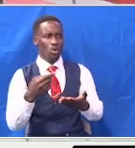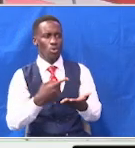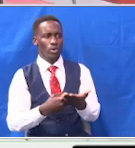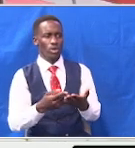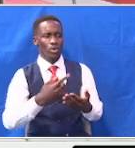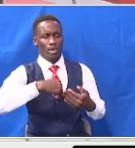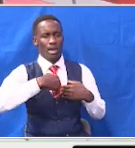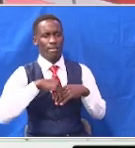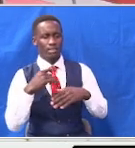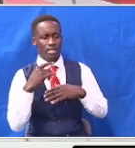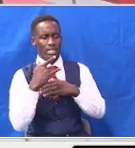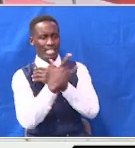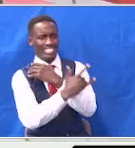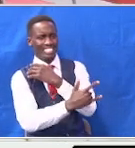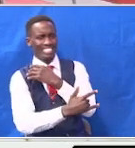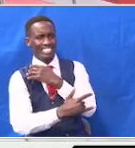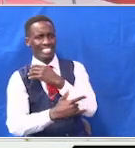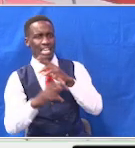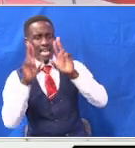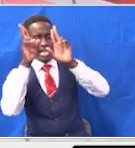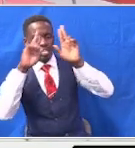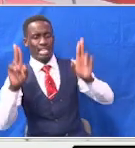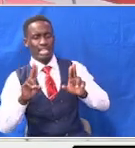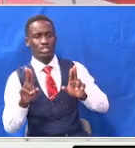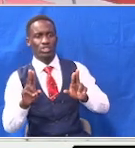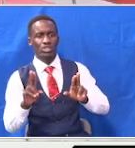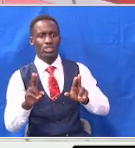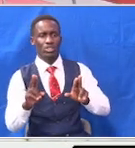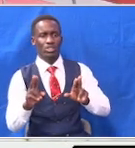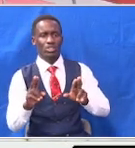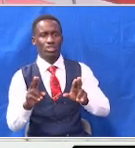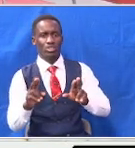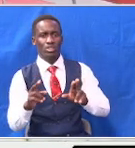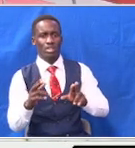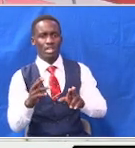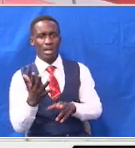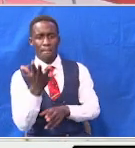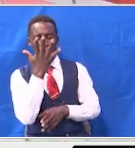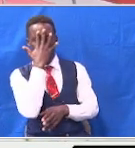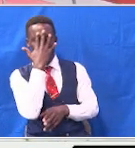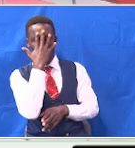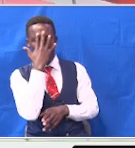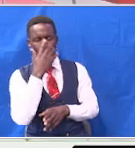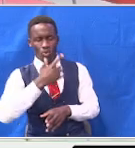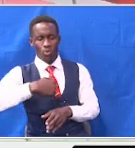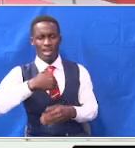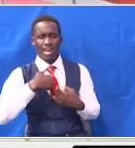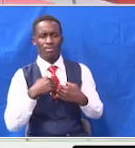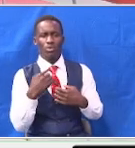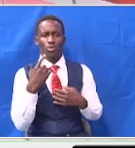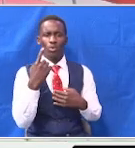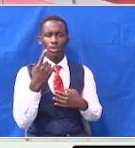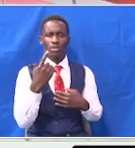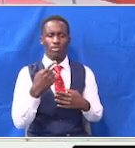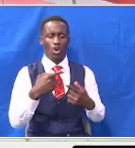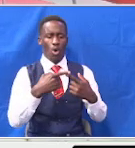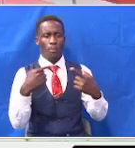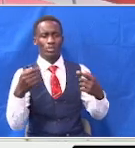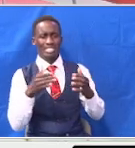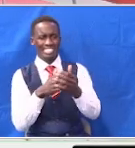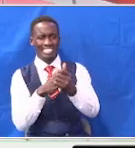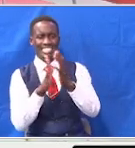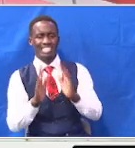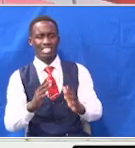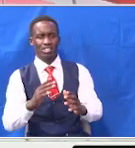an embarrassment. We had an opposition leader of one of our neighboring countries being abducted in this country. Mm-hmm. And I think